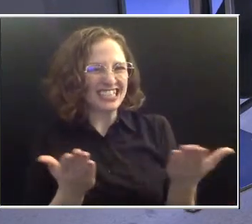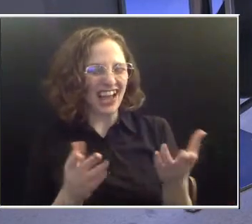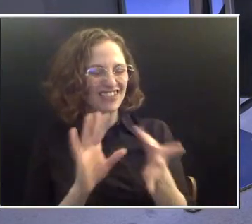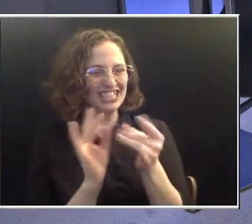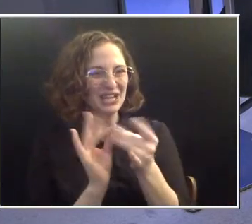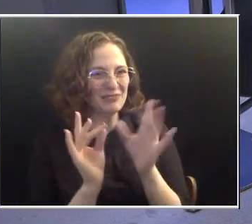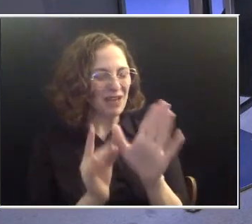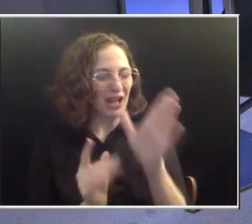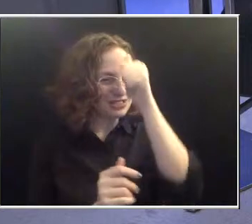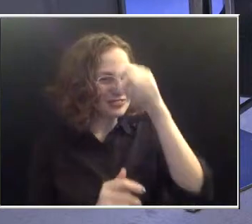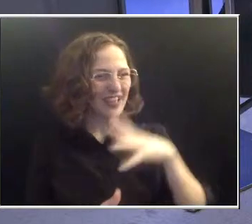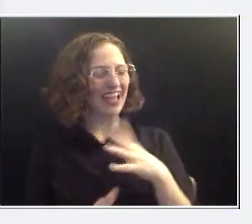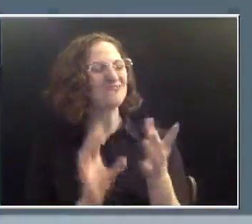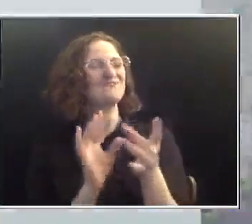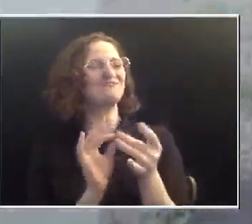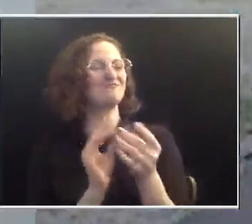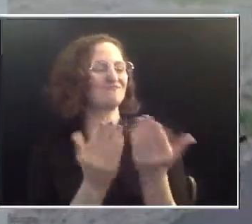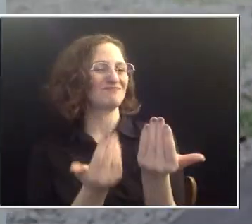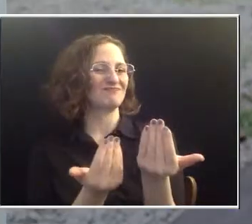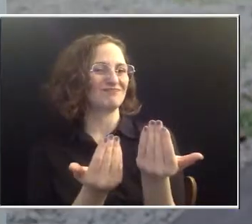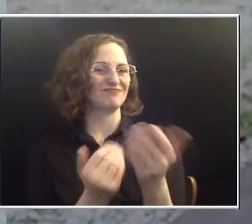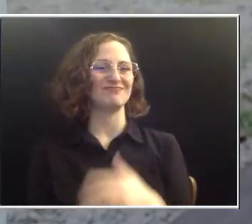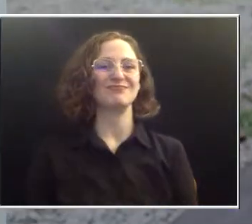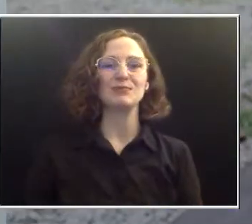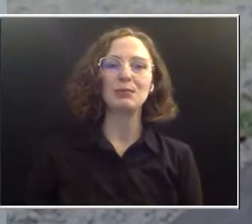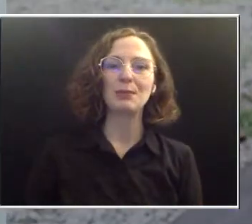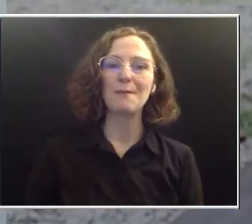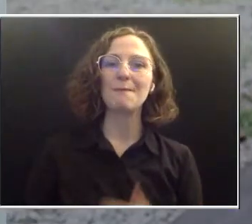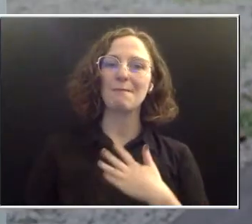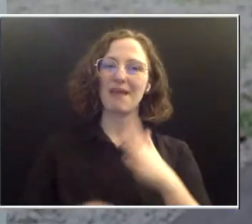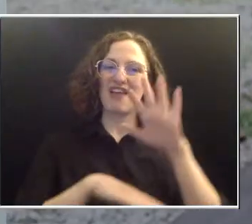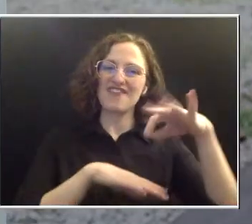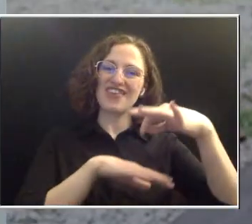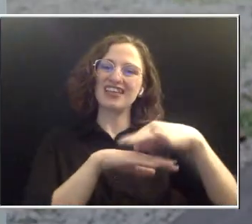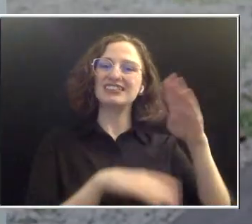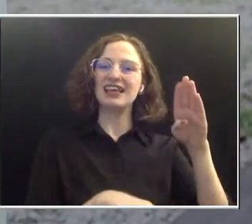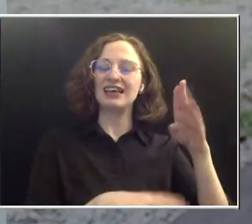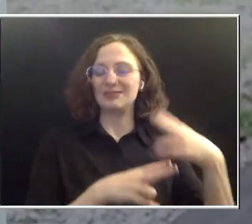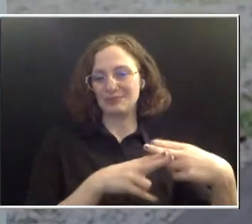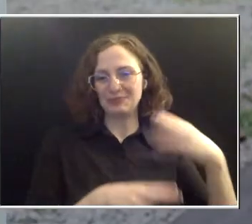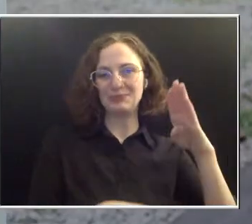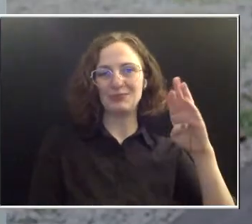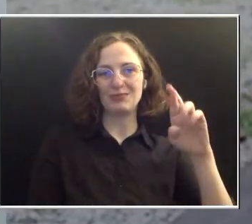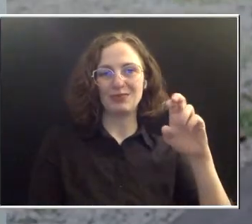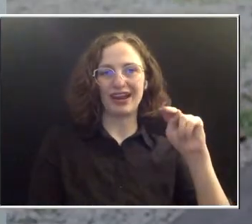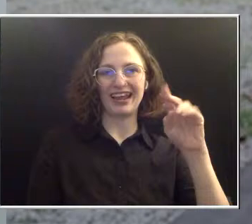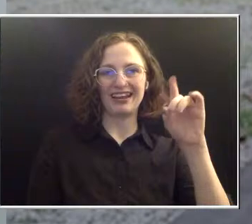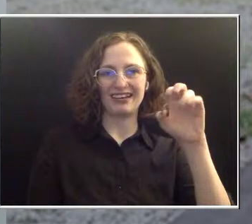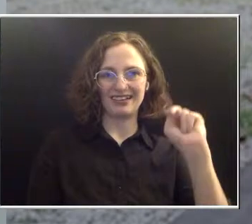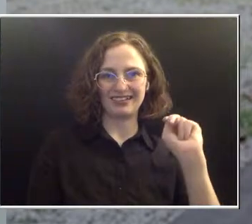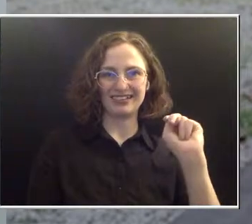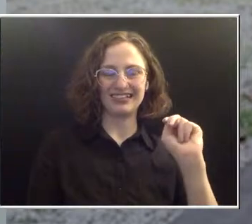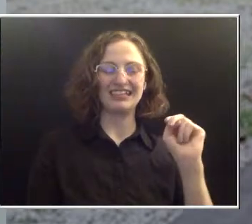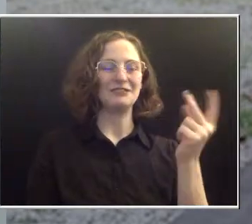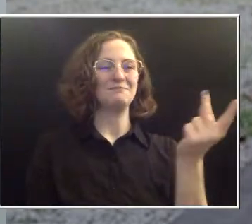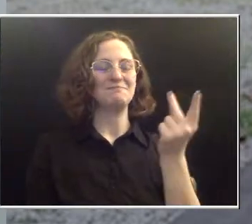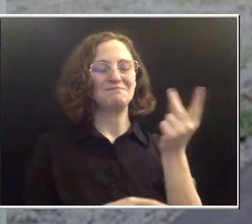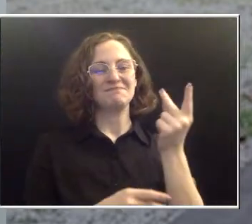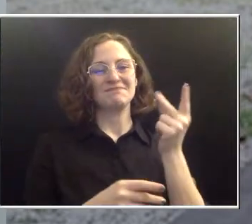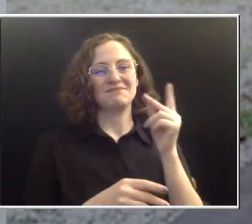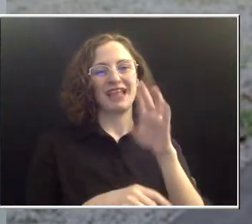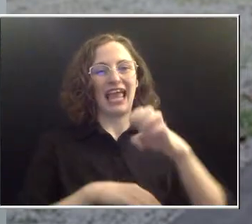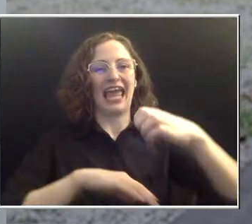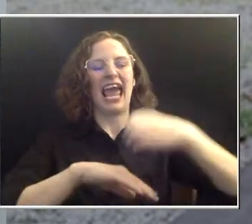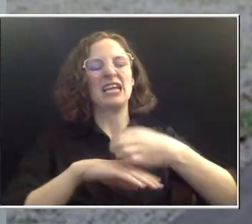a little bit about these guys. They're so great. My fiance Brandon. Yep, we got engaged right after Thanksgiving. It was so sweet. It